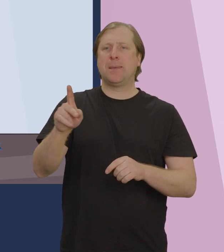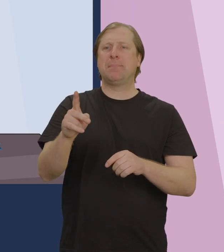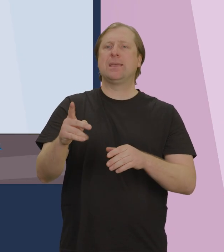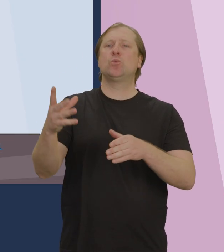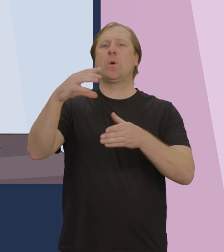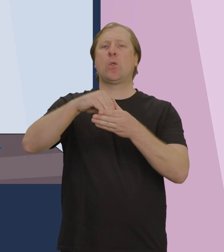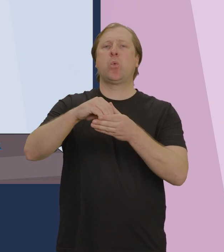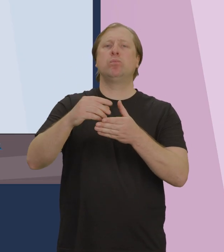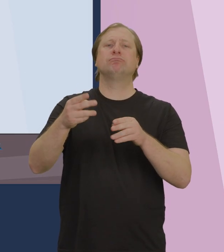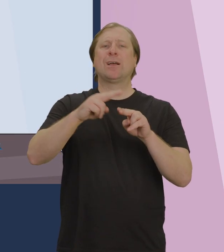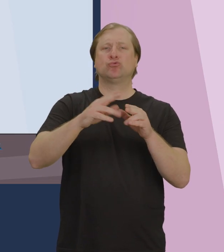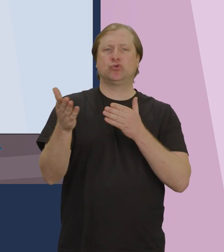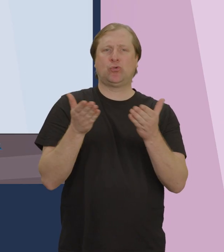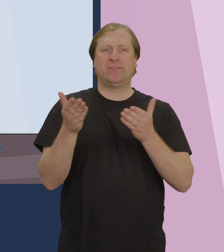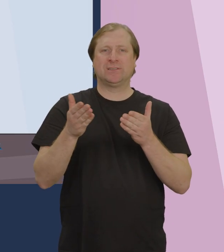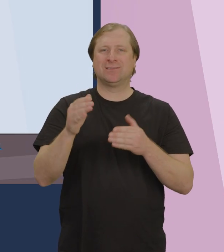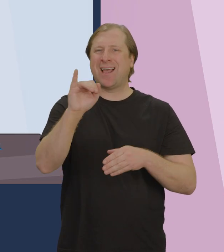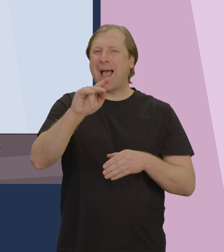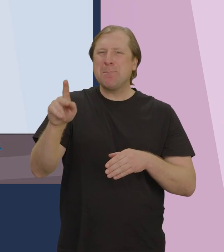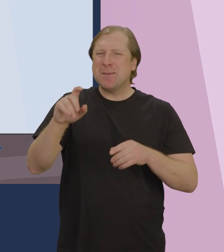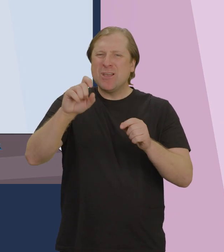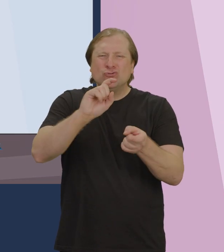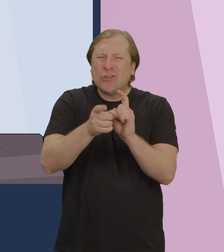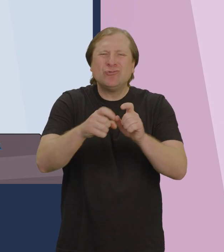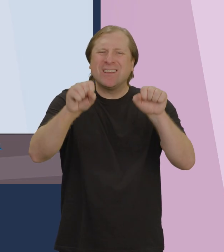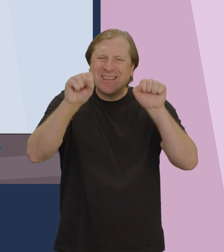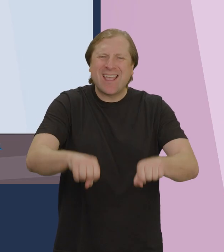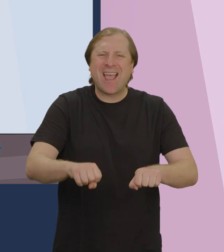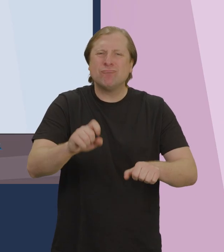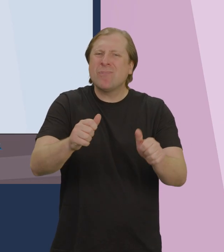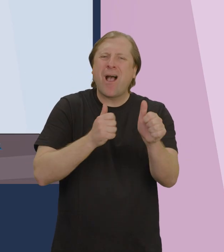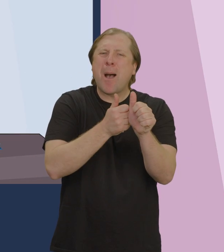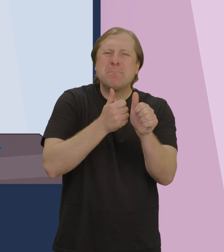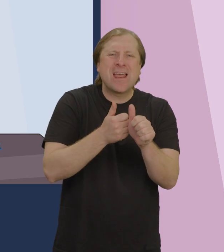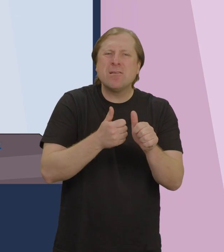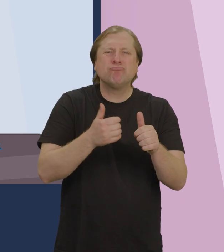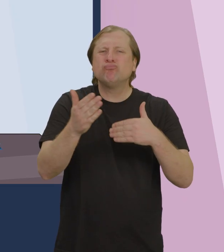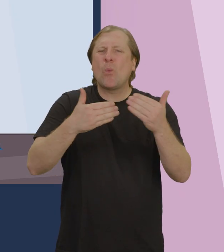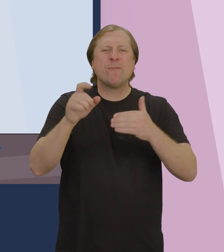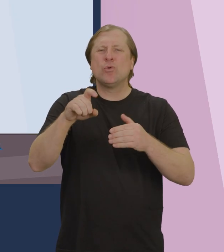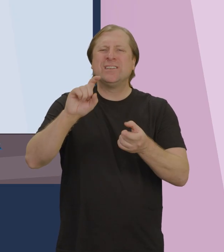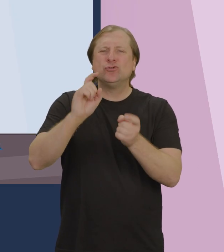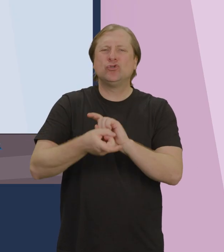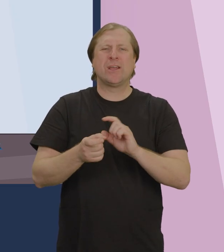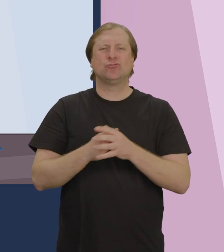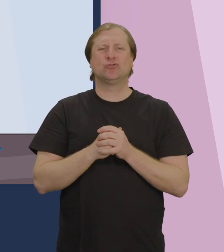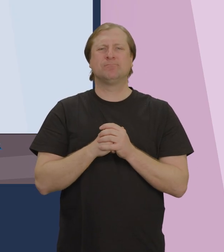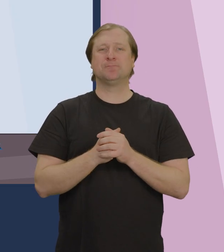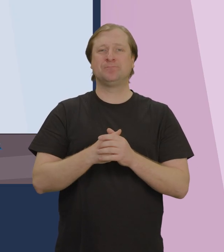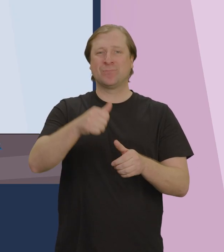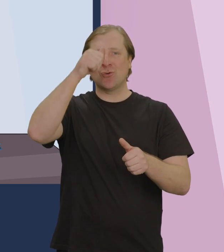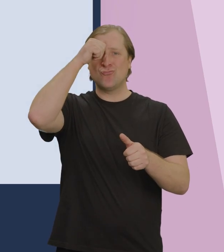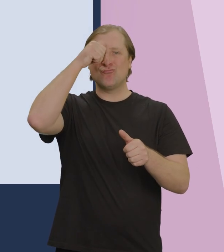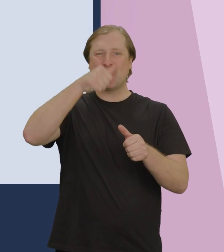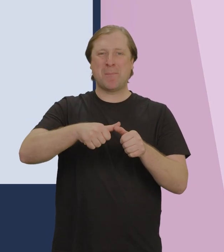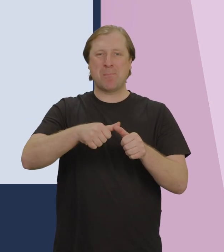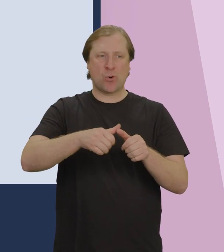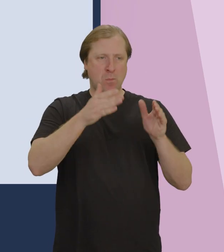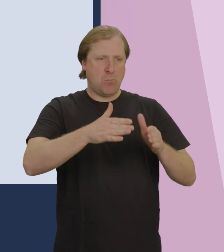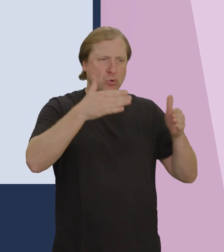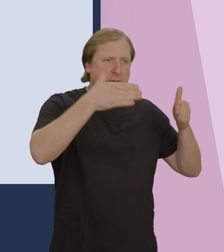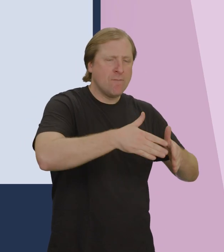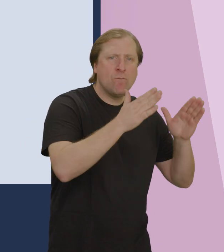include additional services. The IPP is a living document and should be updated whenever needs change.